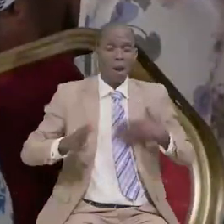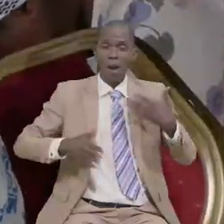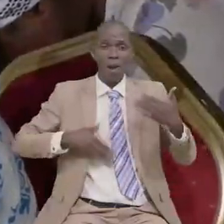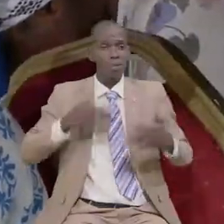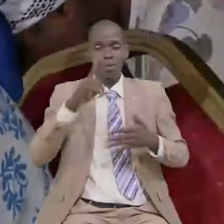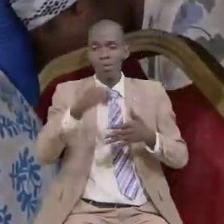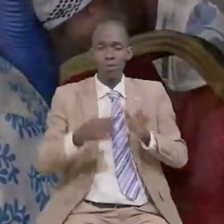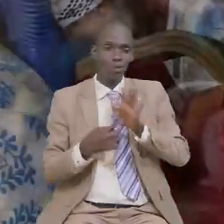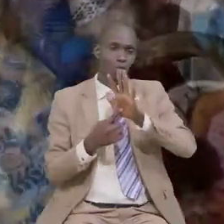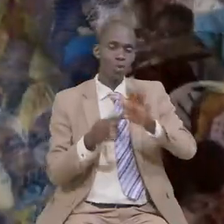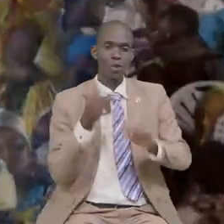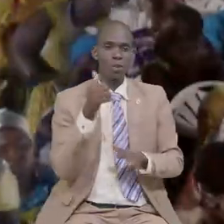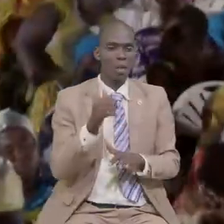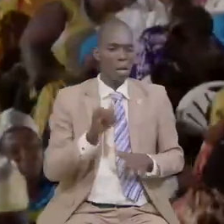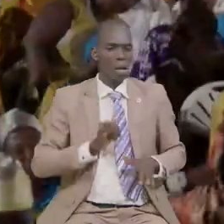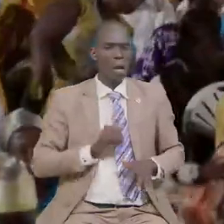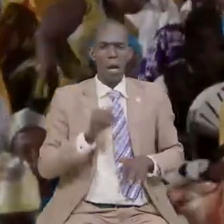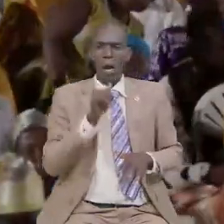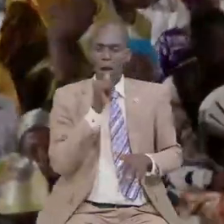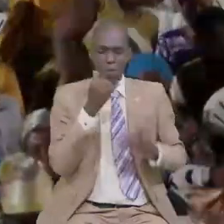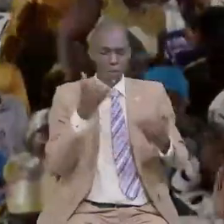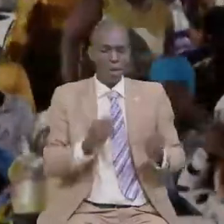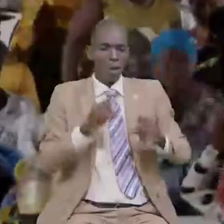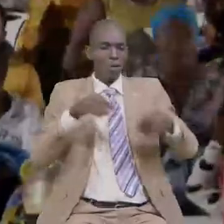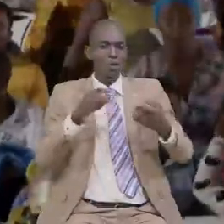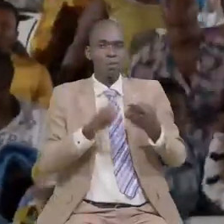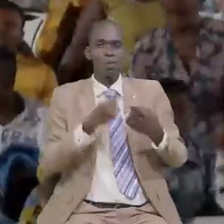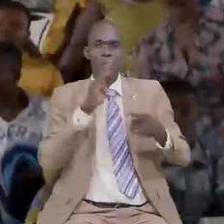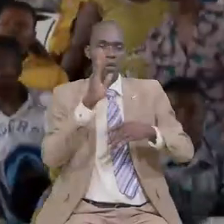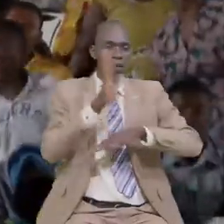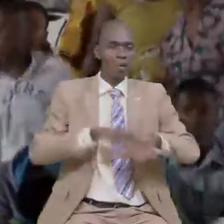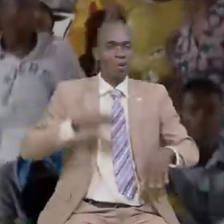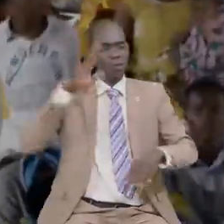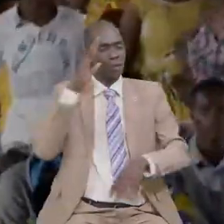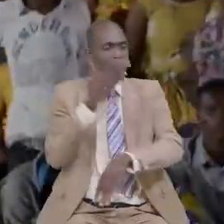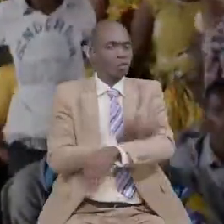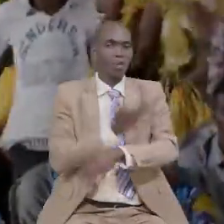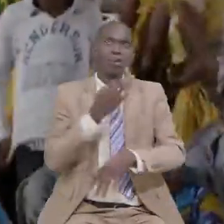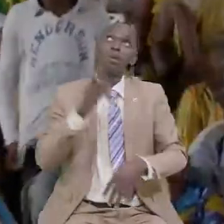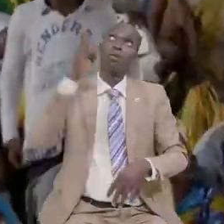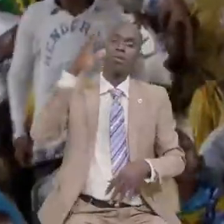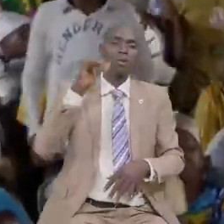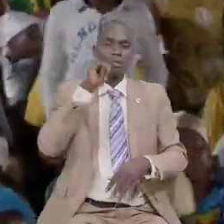yourself. I'm now going to become a son of God, a daughter of God.